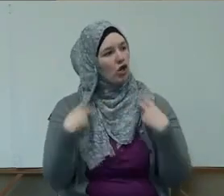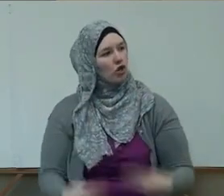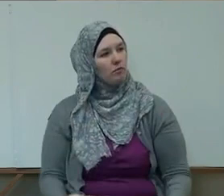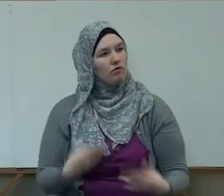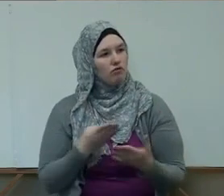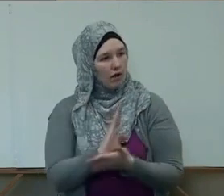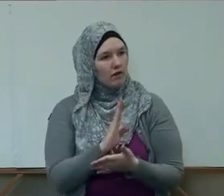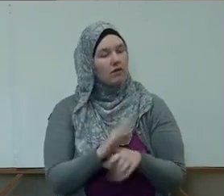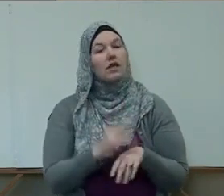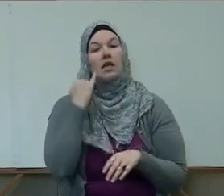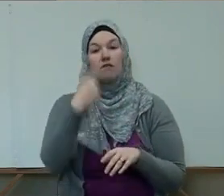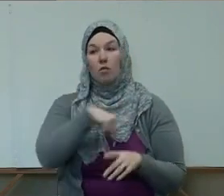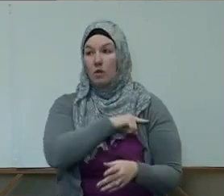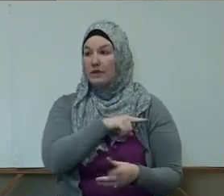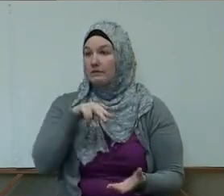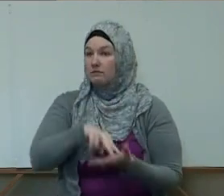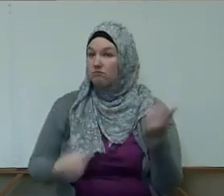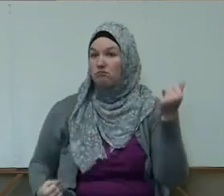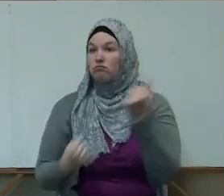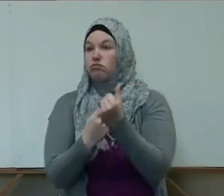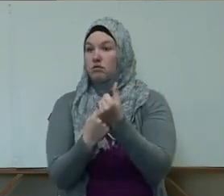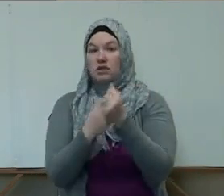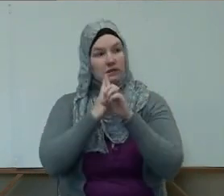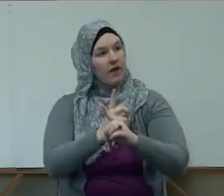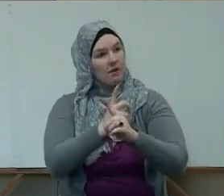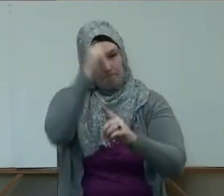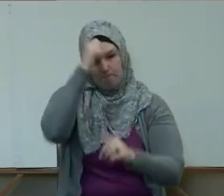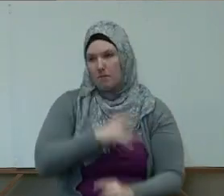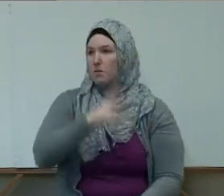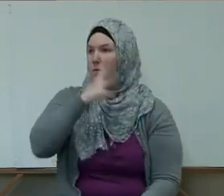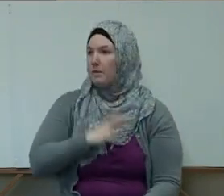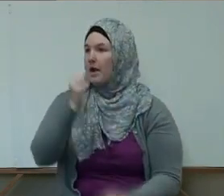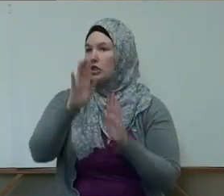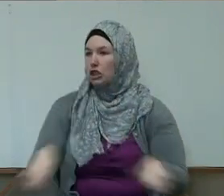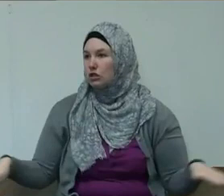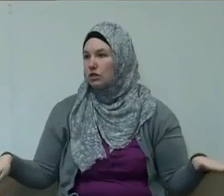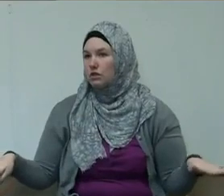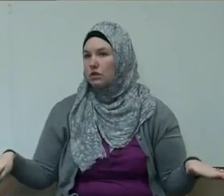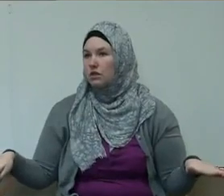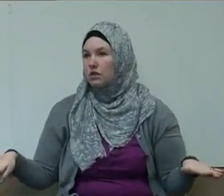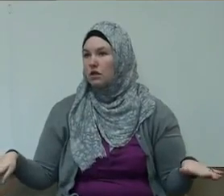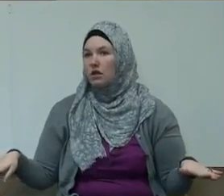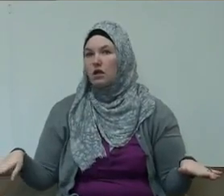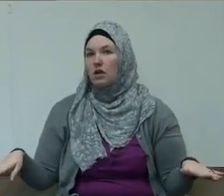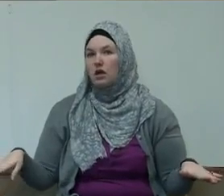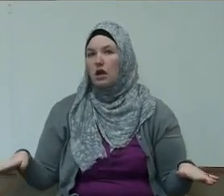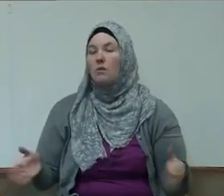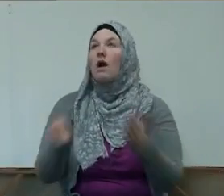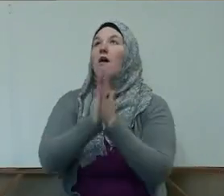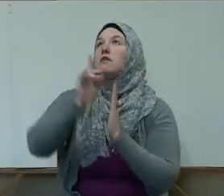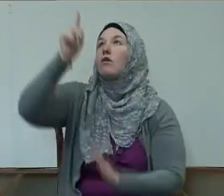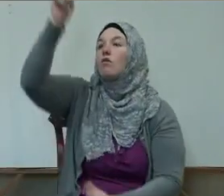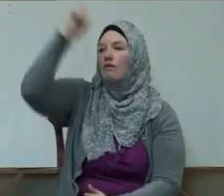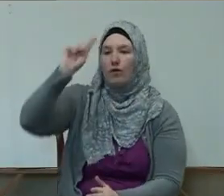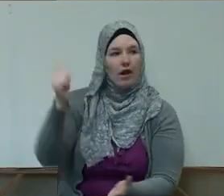we stand to defend men and women and children who are helpless and asking Allah for